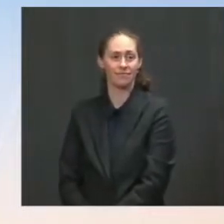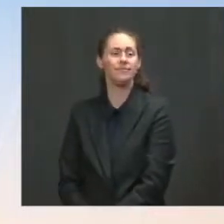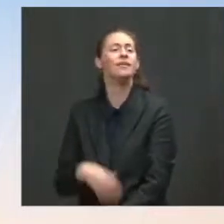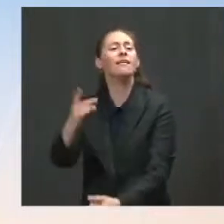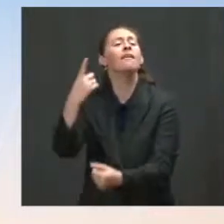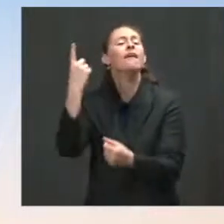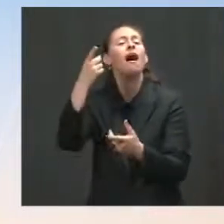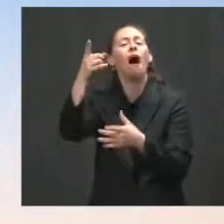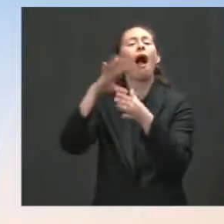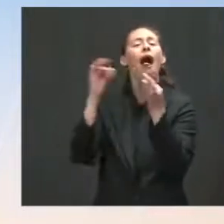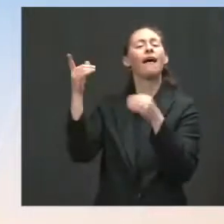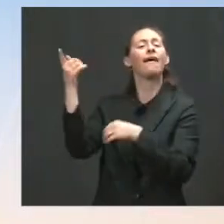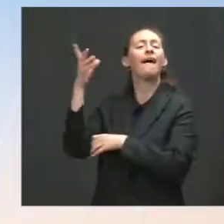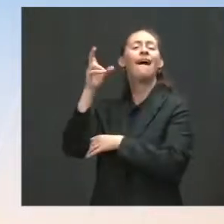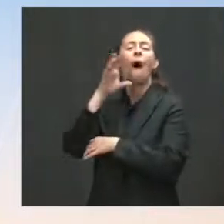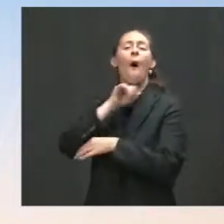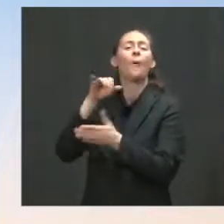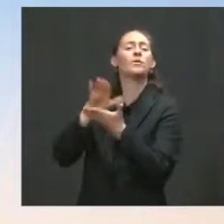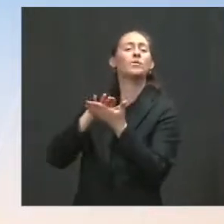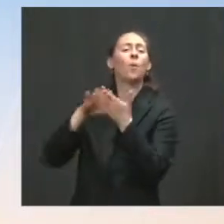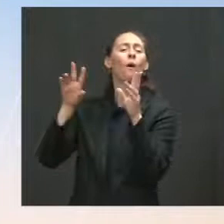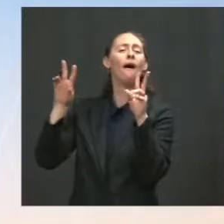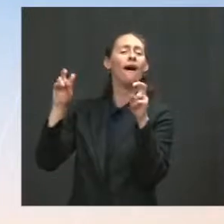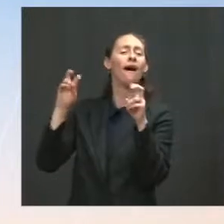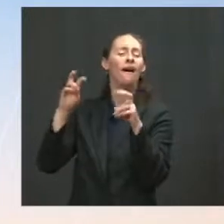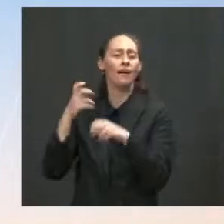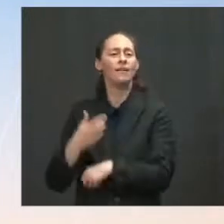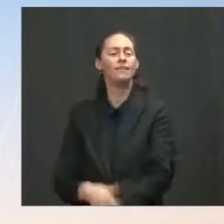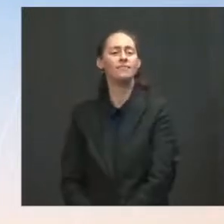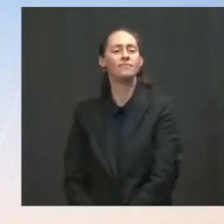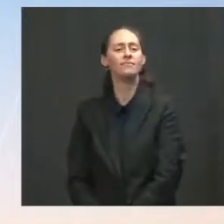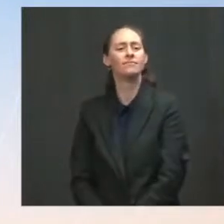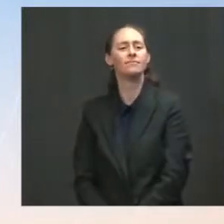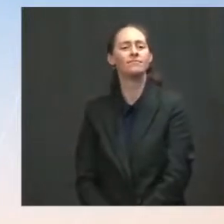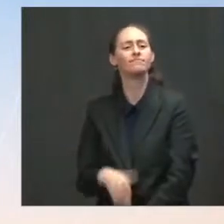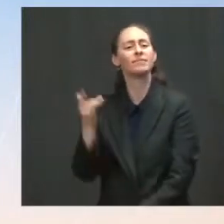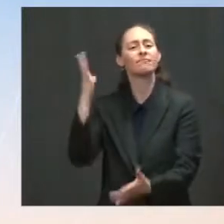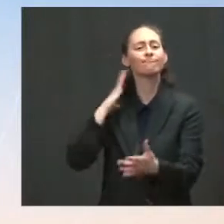that the president spent a significant amount of time in the Senate and is also a lawyer.